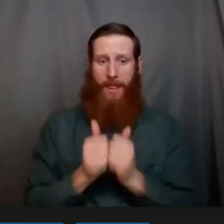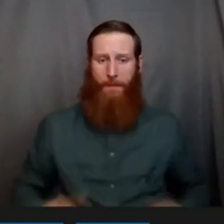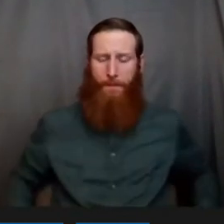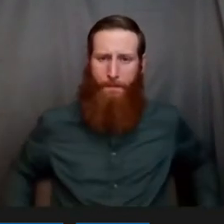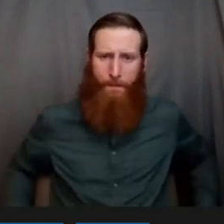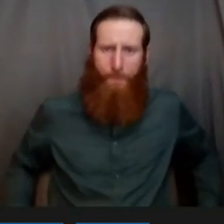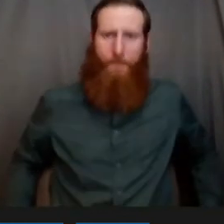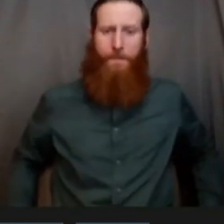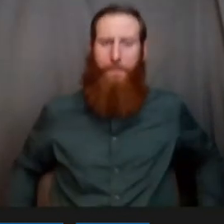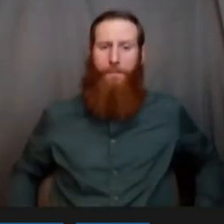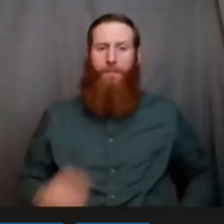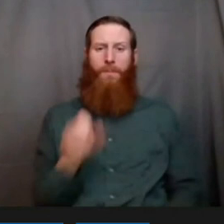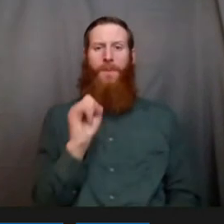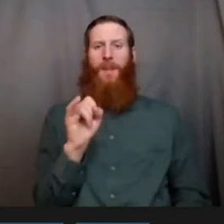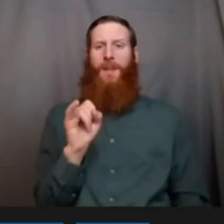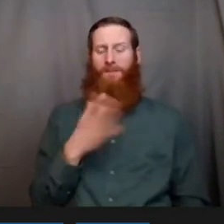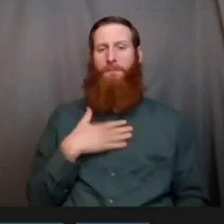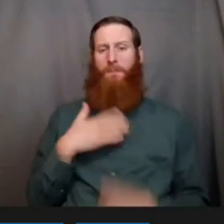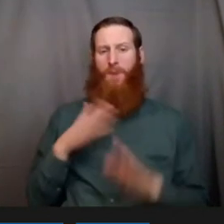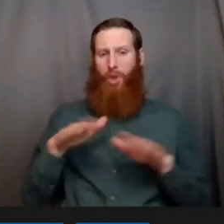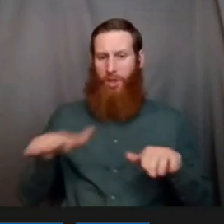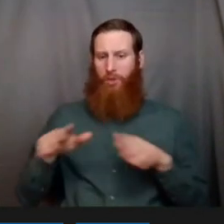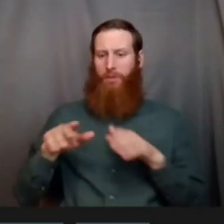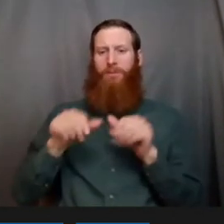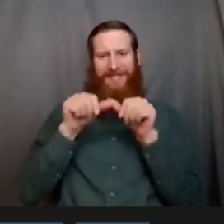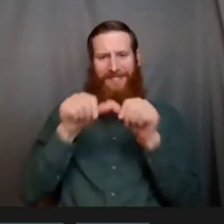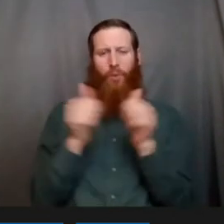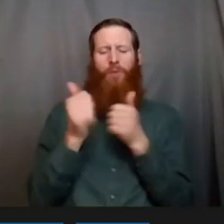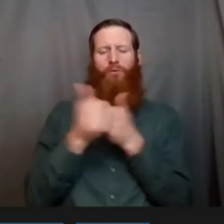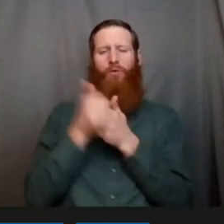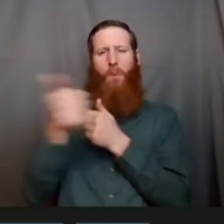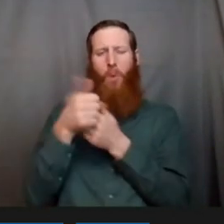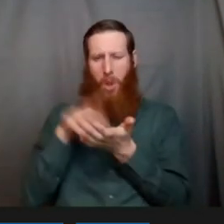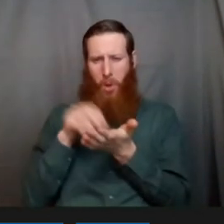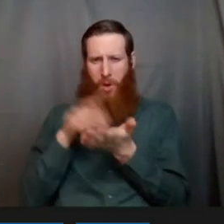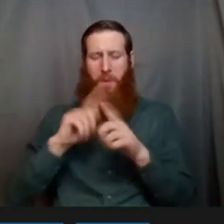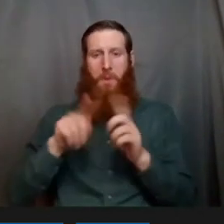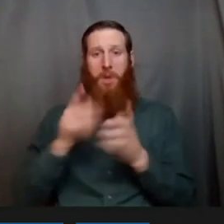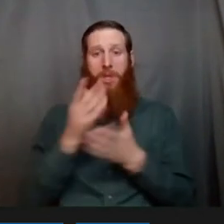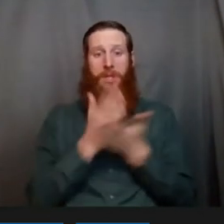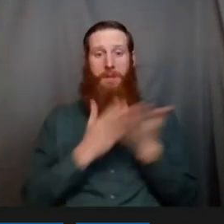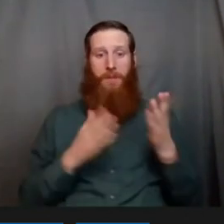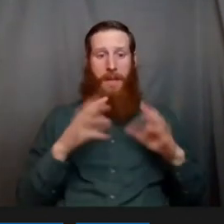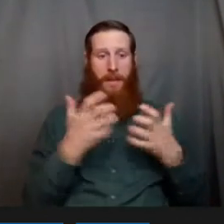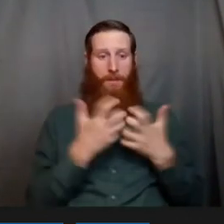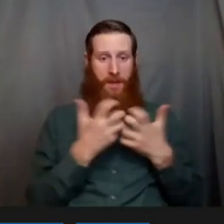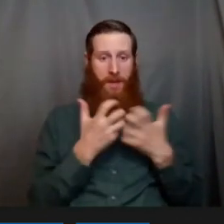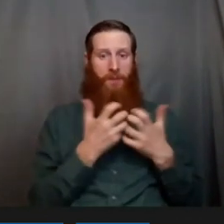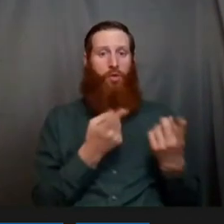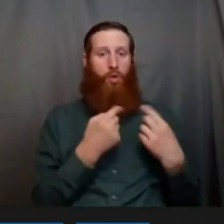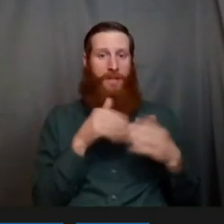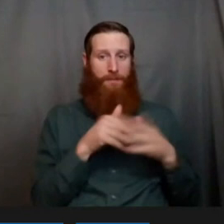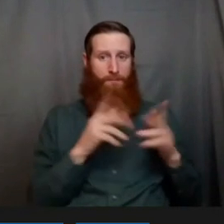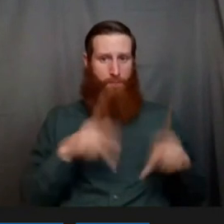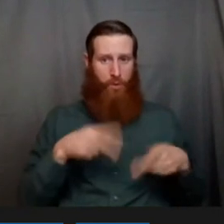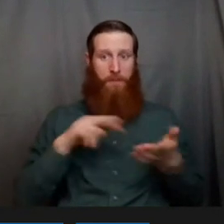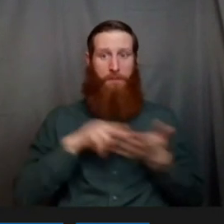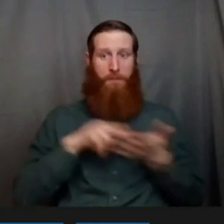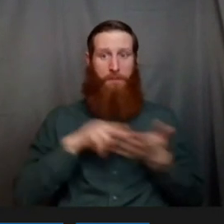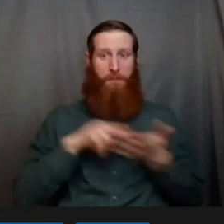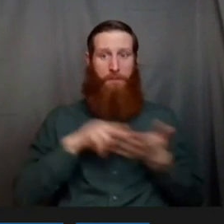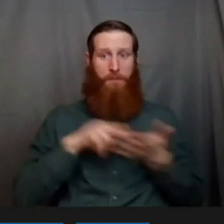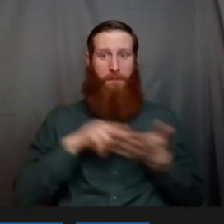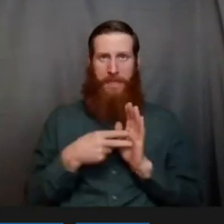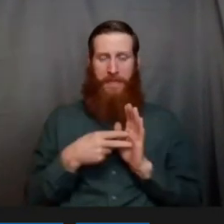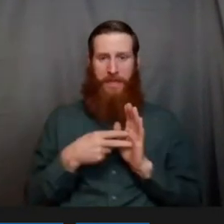child continues in remote learning, but some of his classmates return in person, does that mean they will no longer see each other